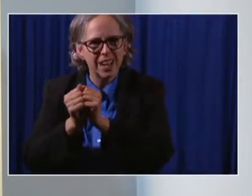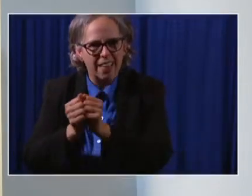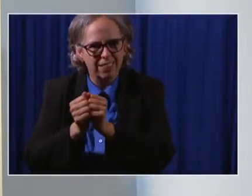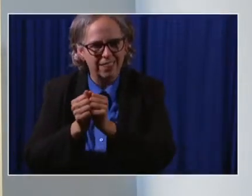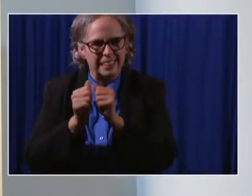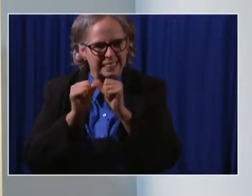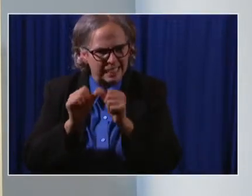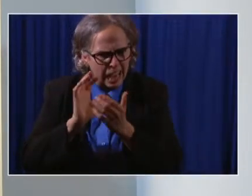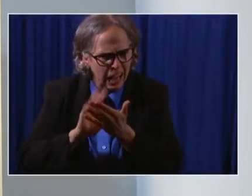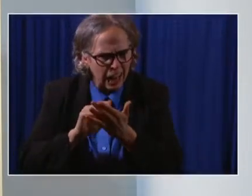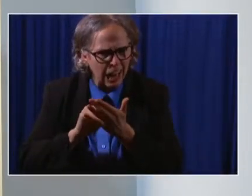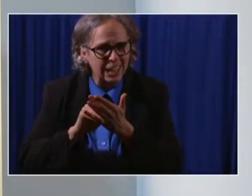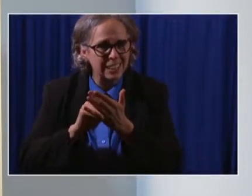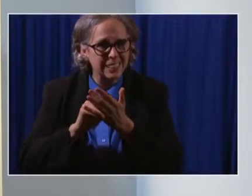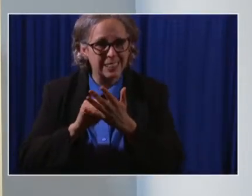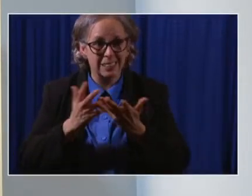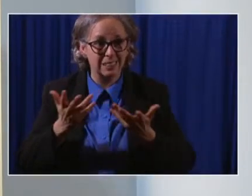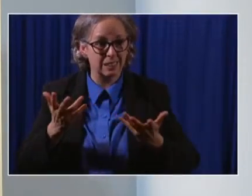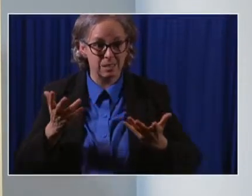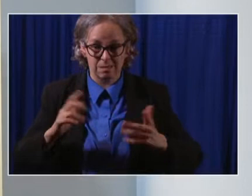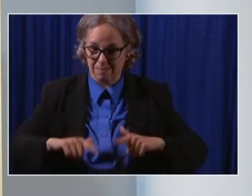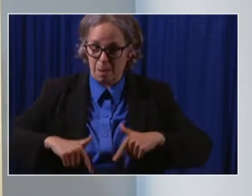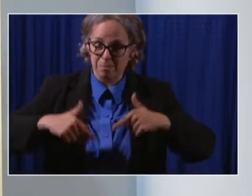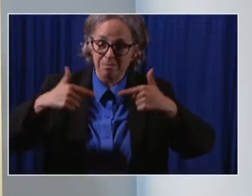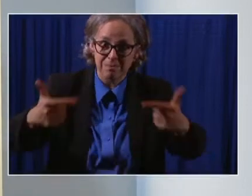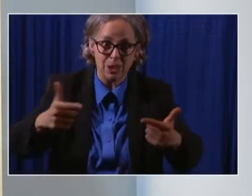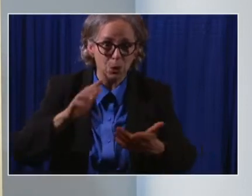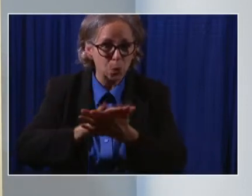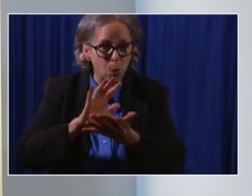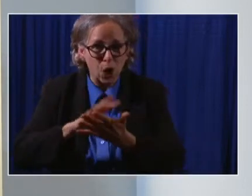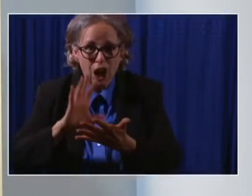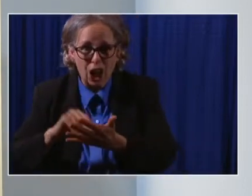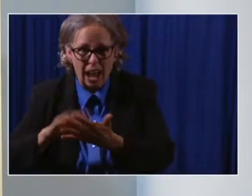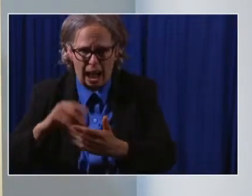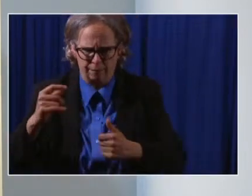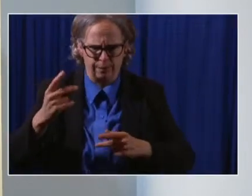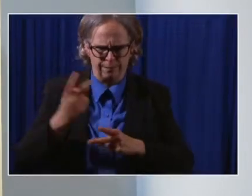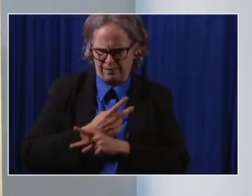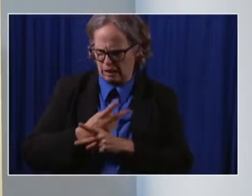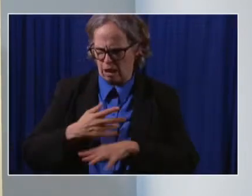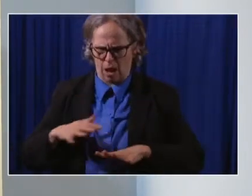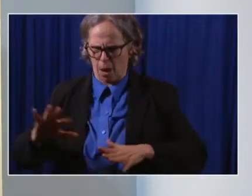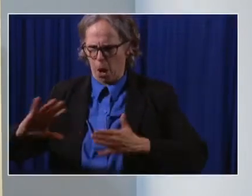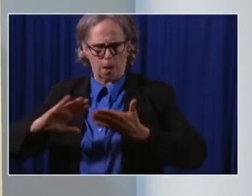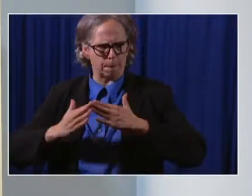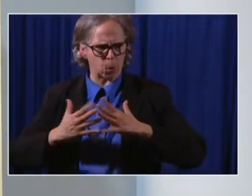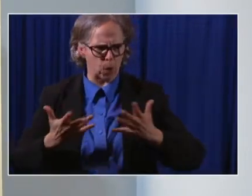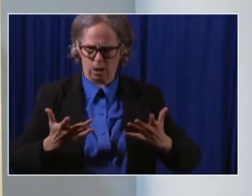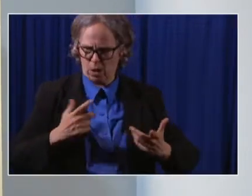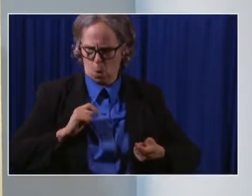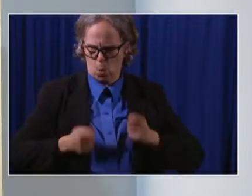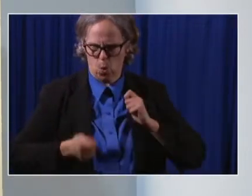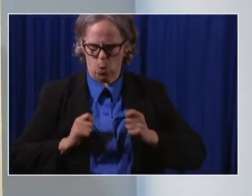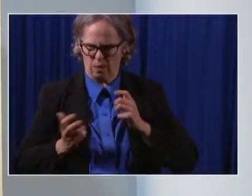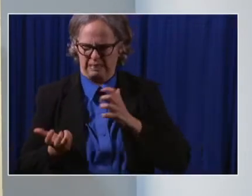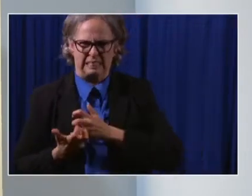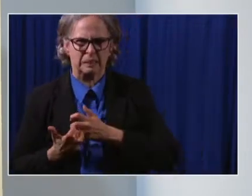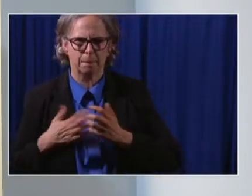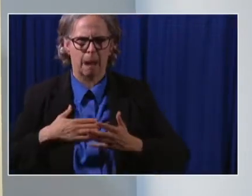and families and leaders will be able to adjust to what we see happening on the ground.